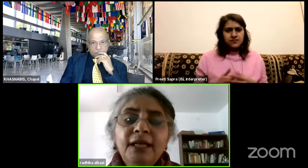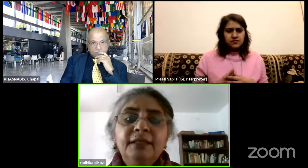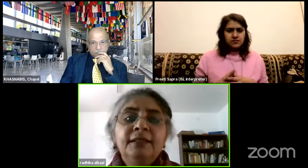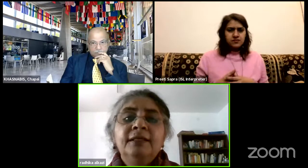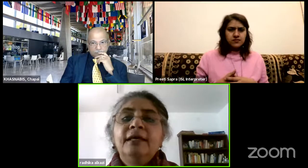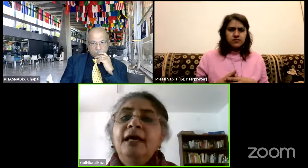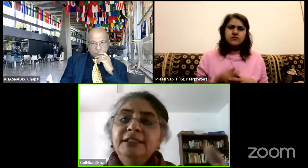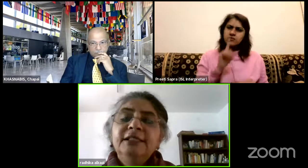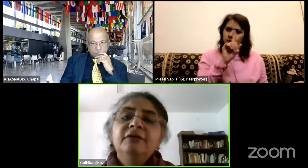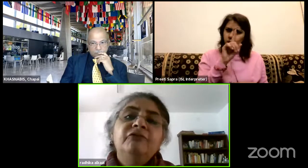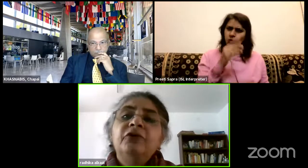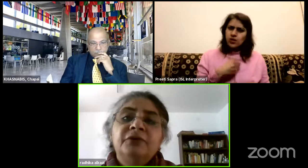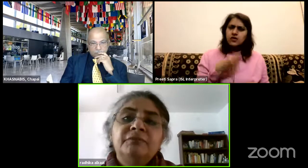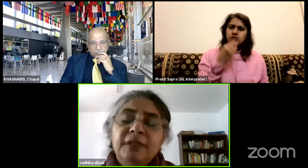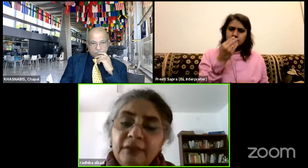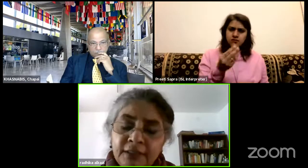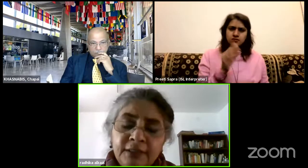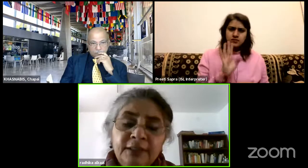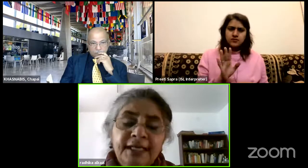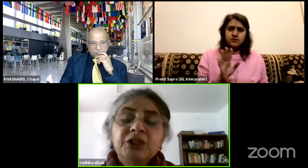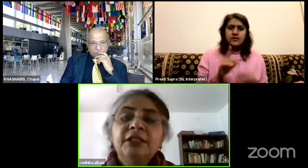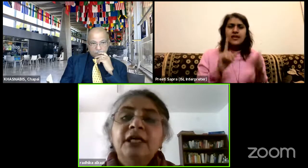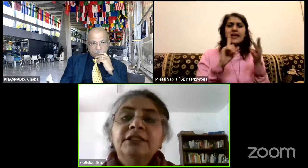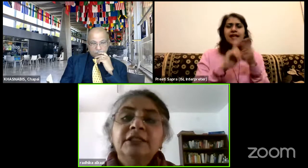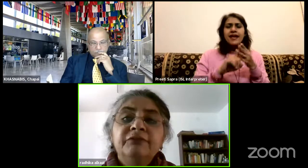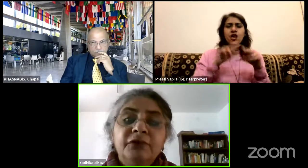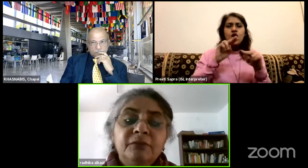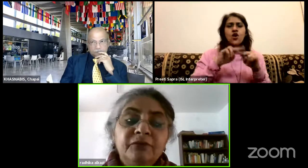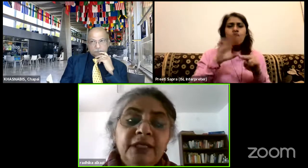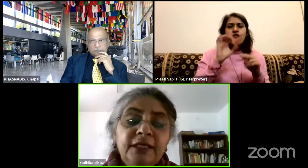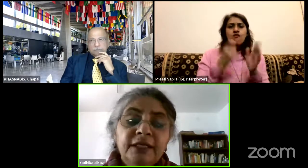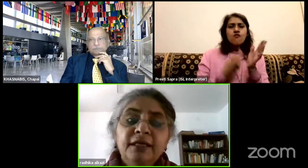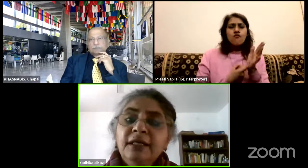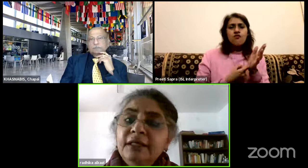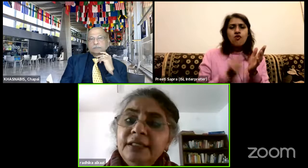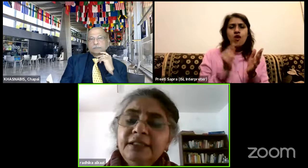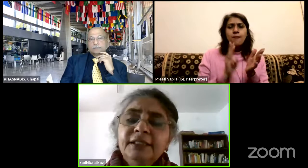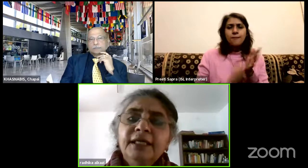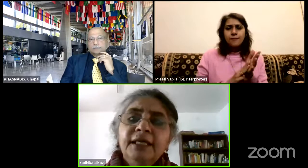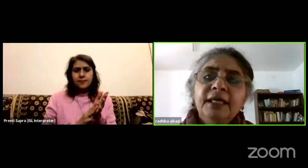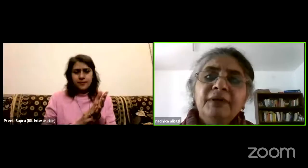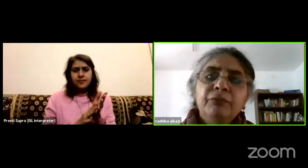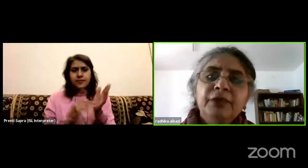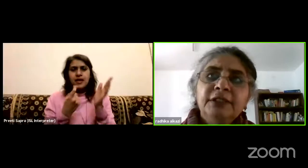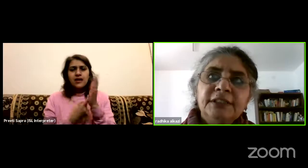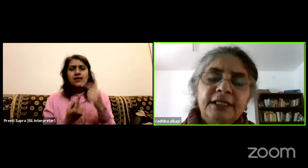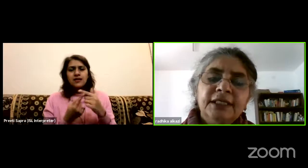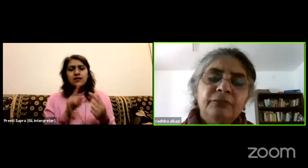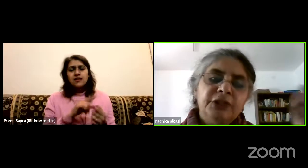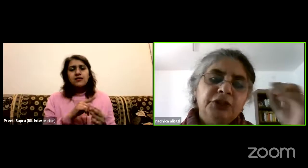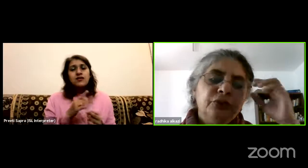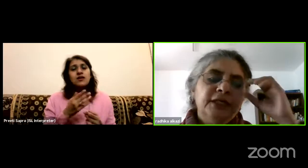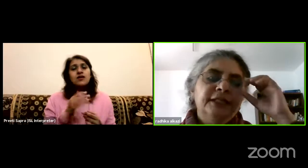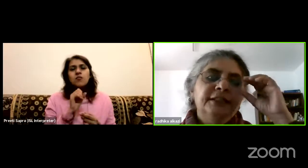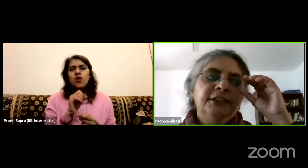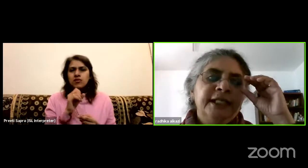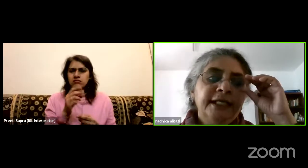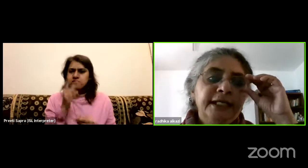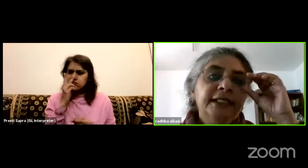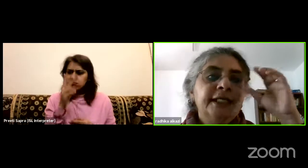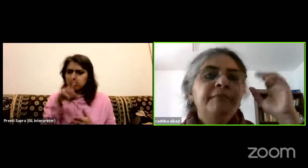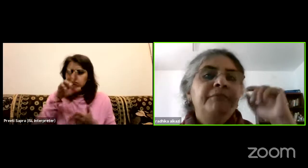give you one thing. The RTE Forum, the National RTE Forum of India, recently came up with a study which looked